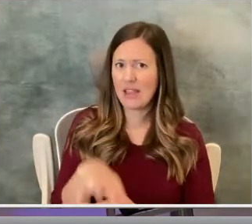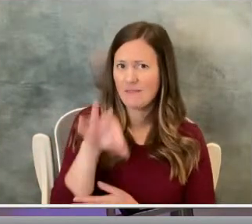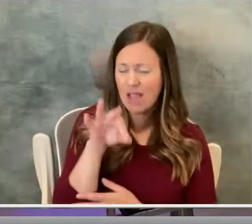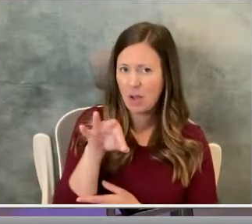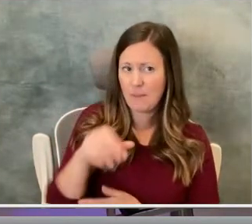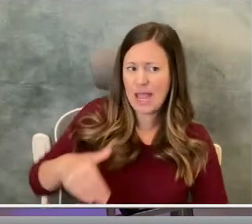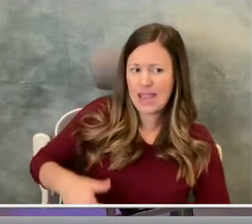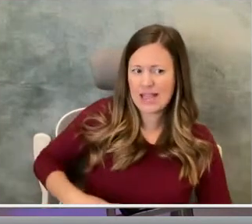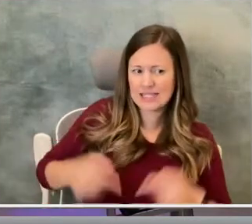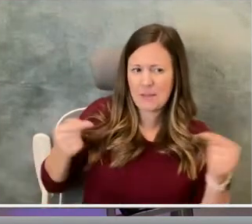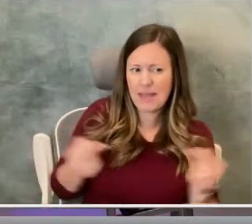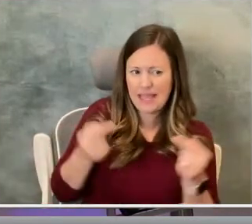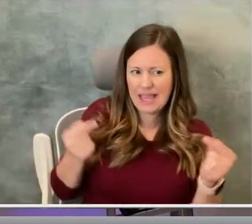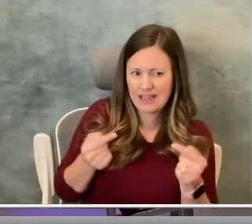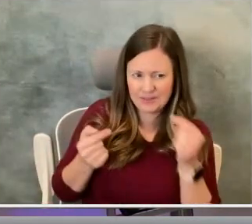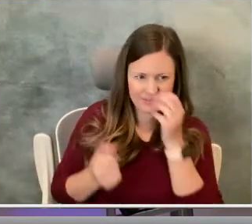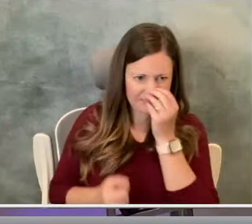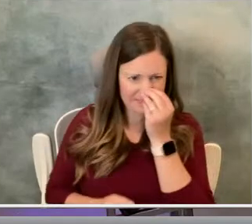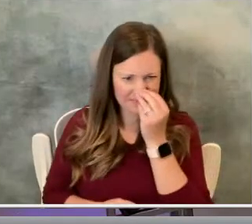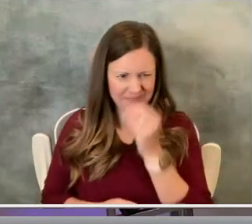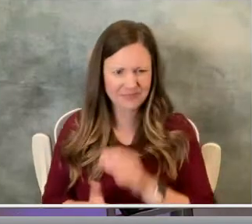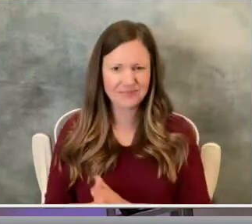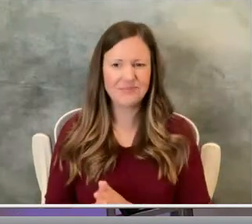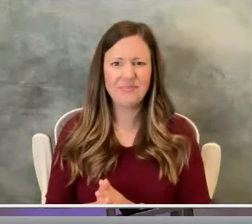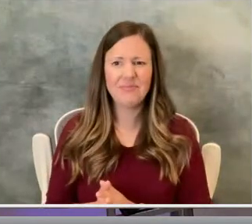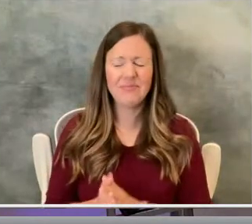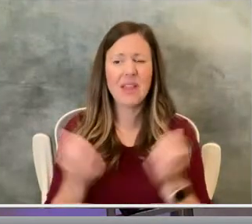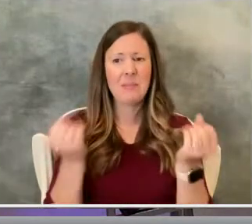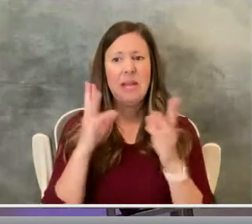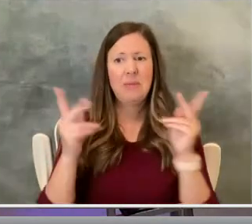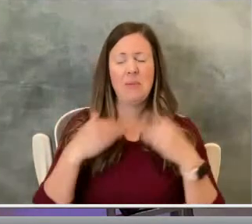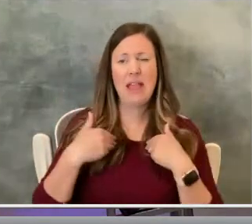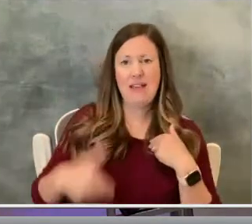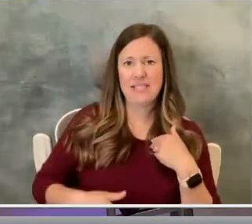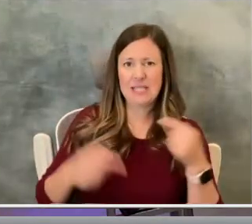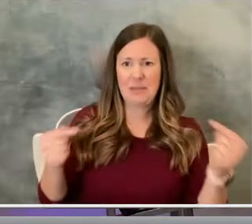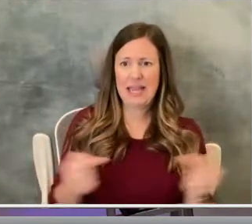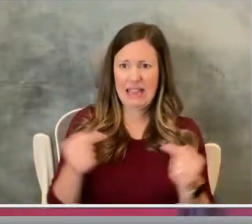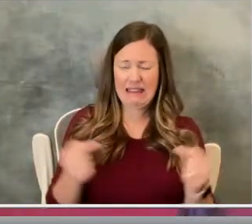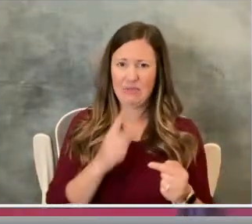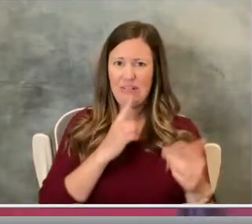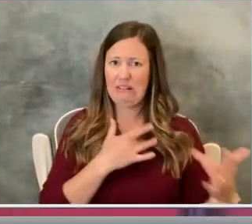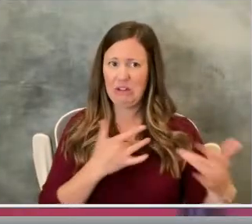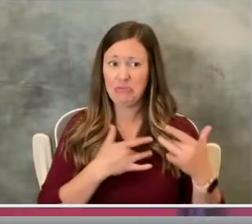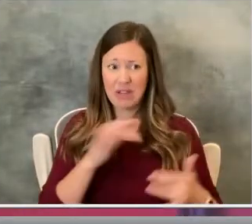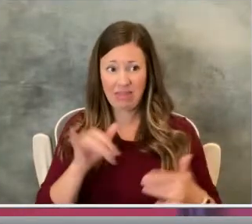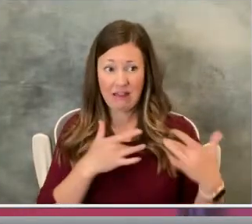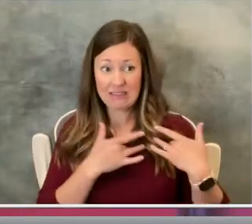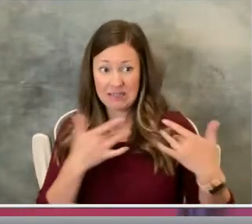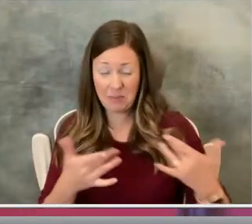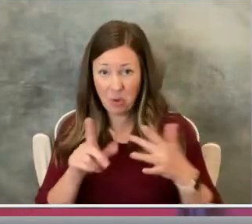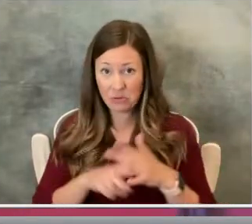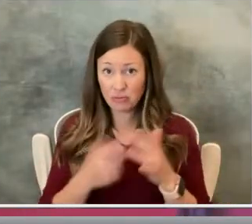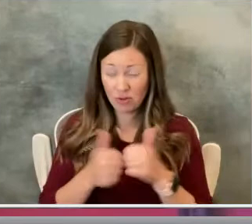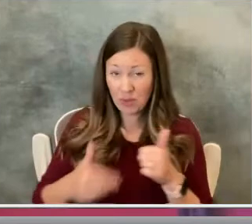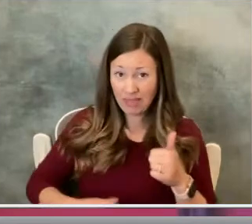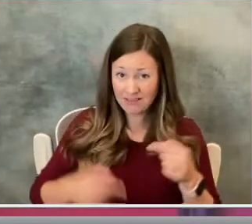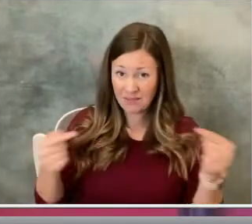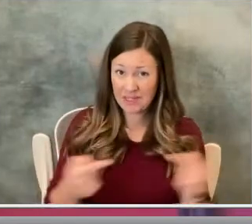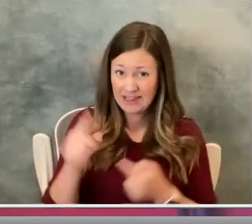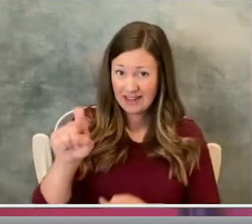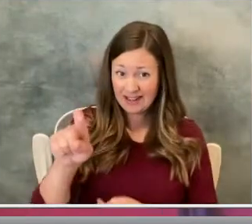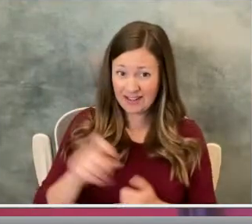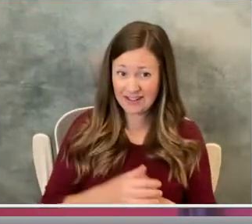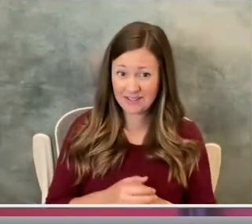very, very worrying. Is that typical, that it starts out as a stomach ache? No, I'd say that's a rather